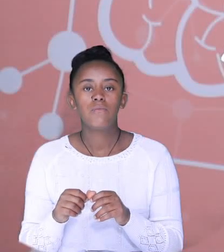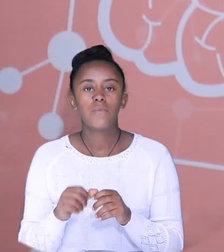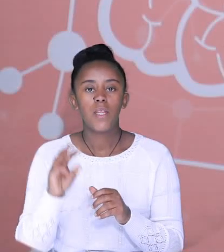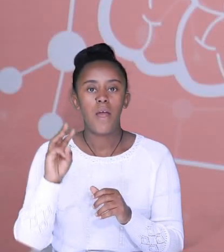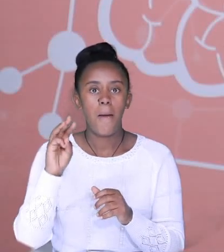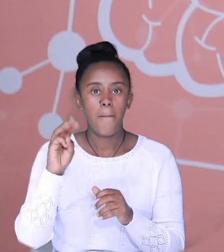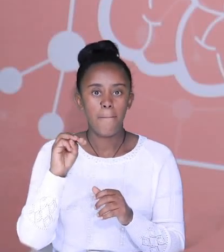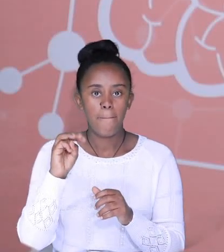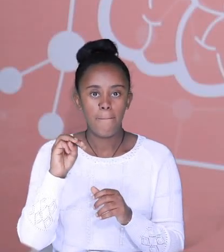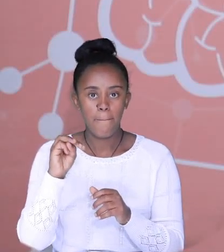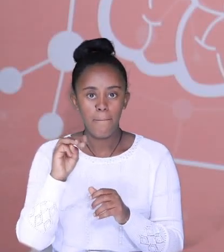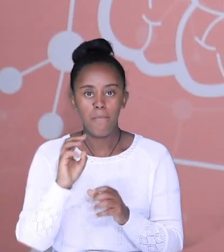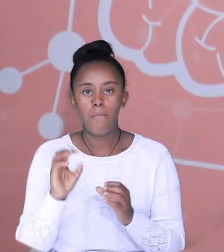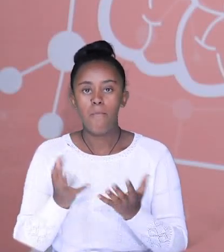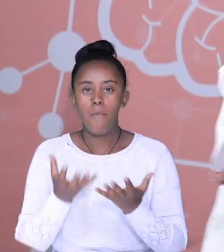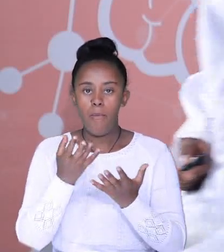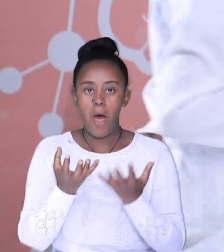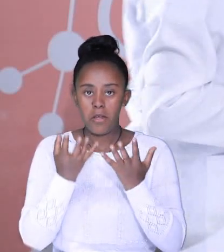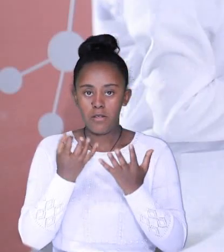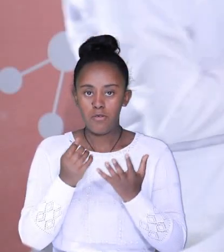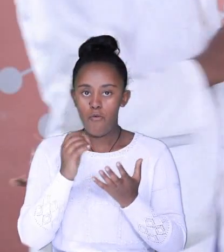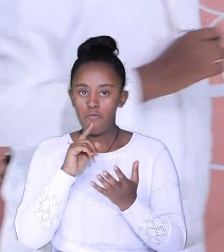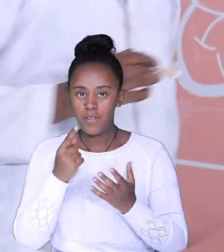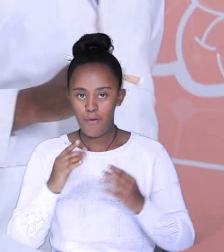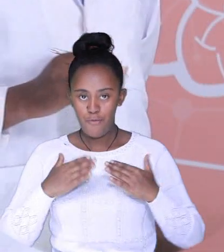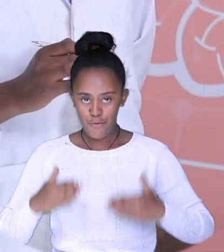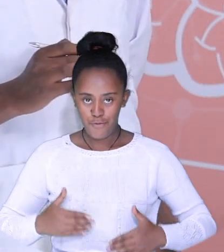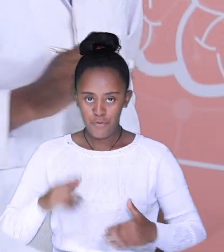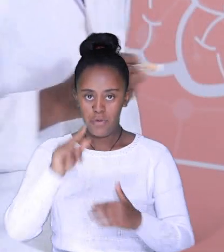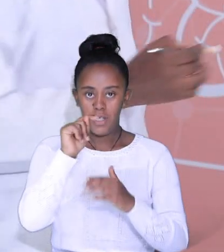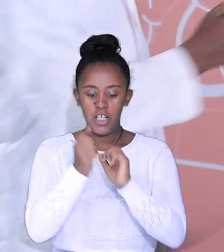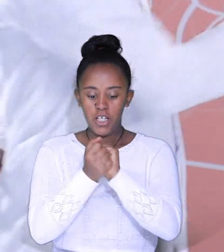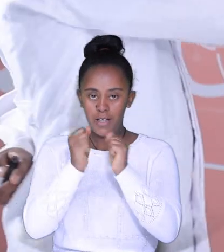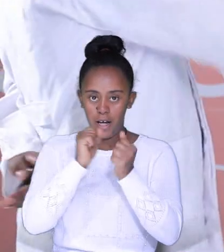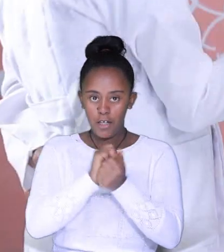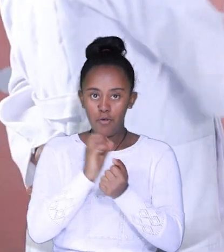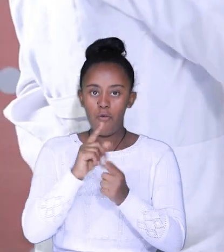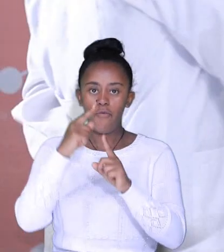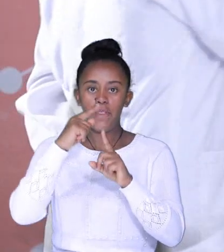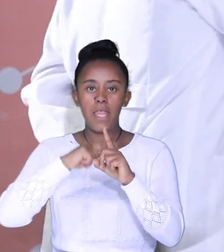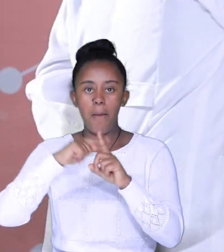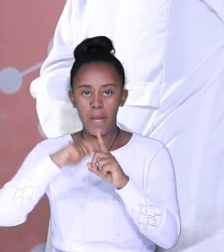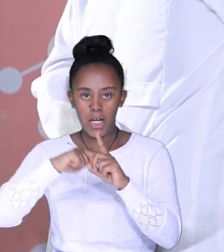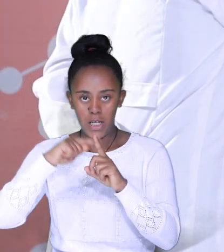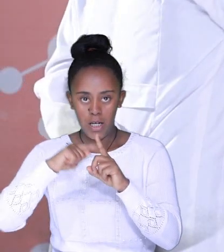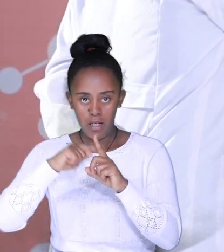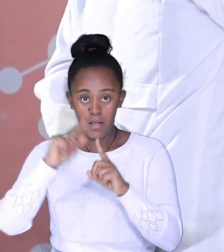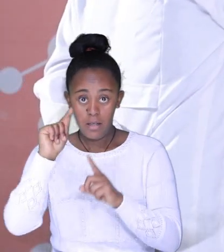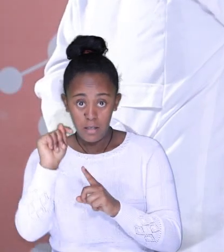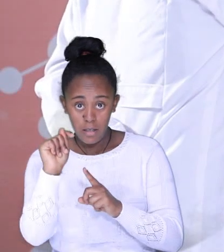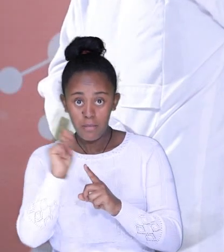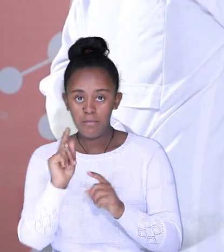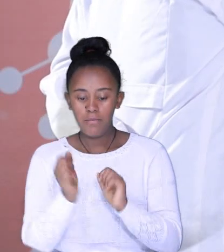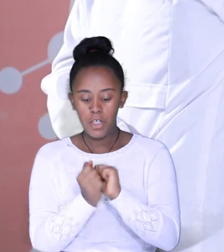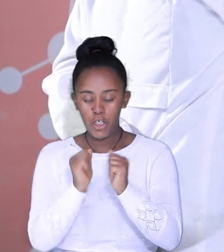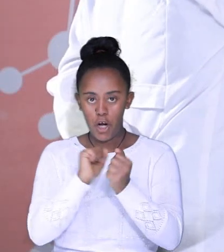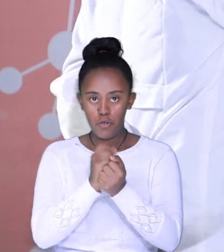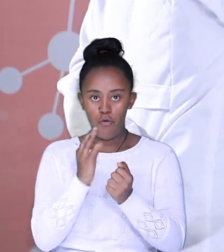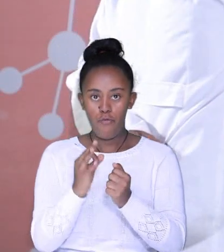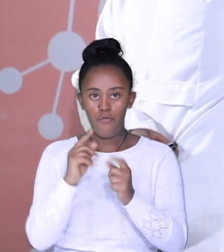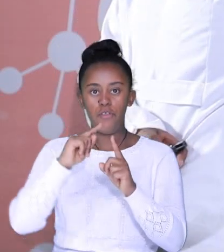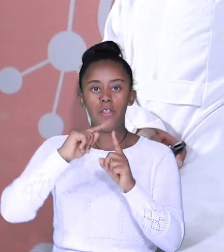M is mass of the body. T is change of temperature. This means T change of